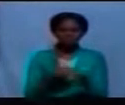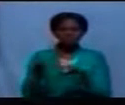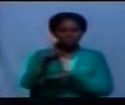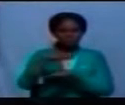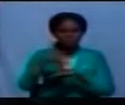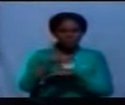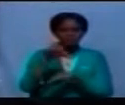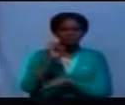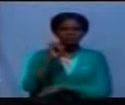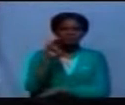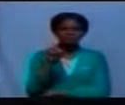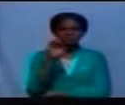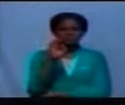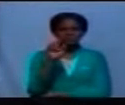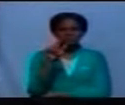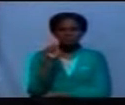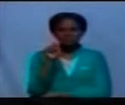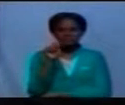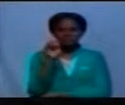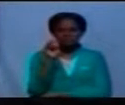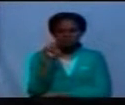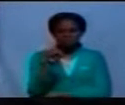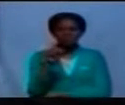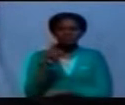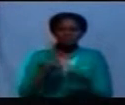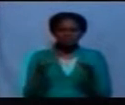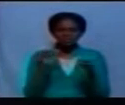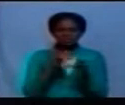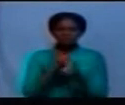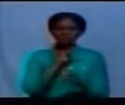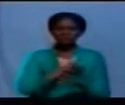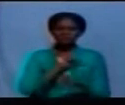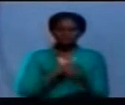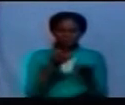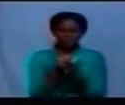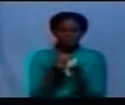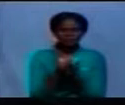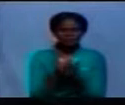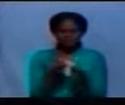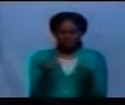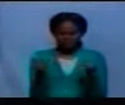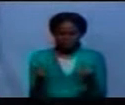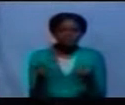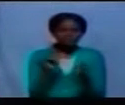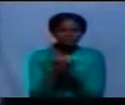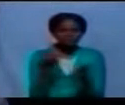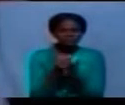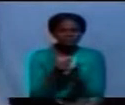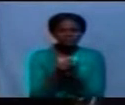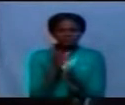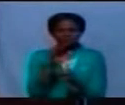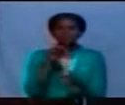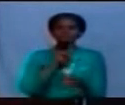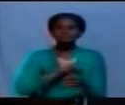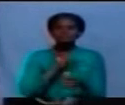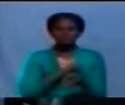inflation. But if you are going to put it in a salary account, for instance, a transaction account, your salary hits